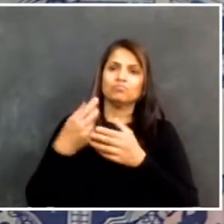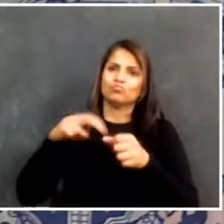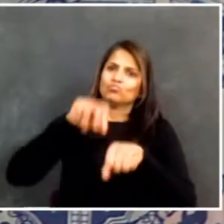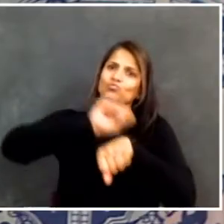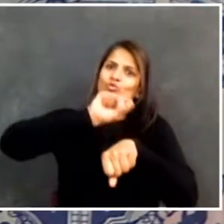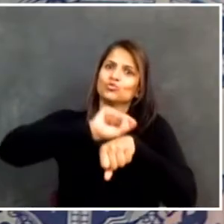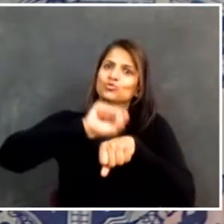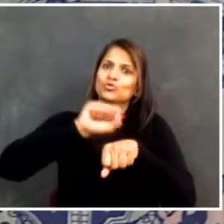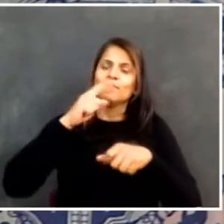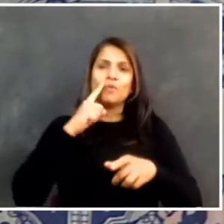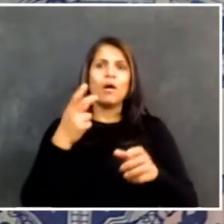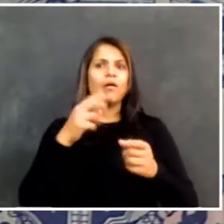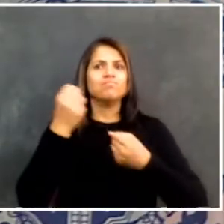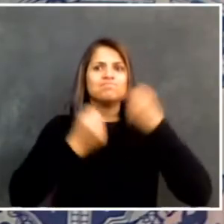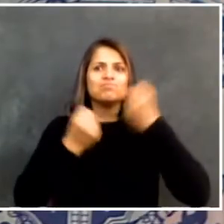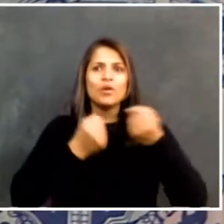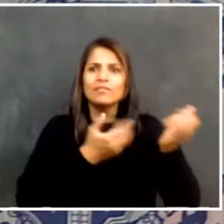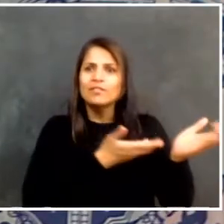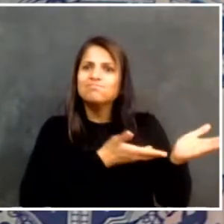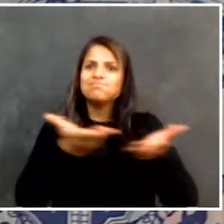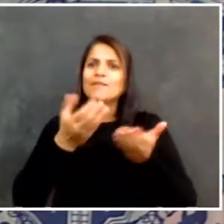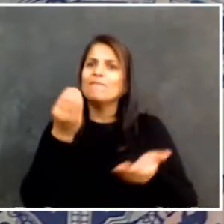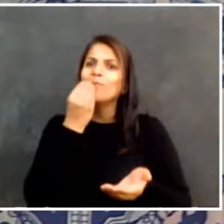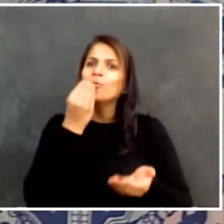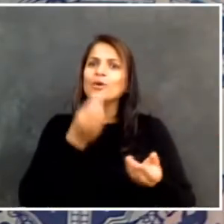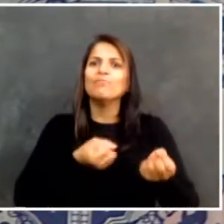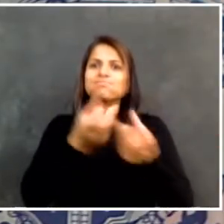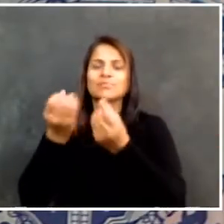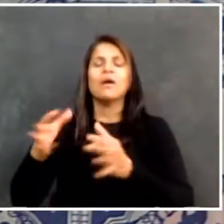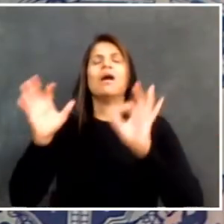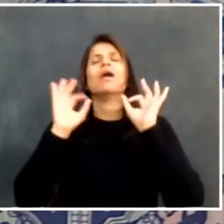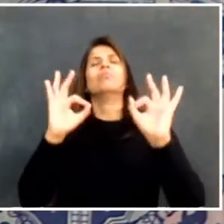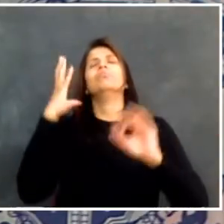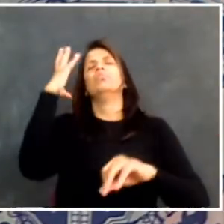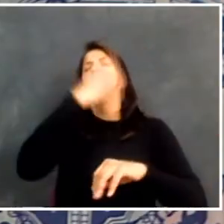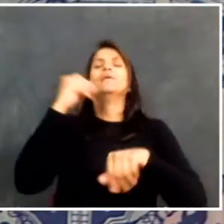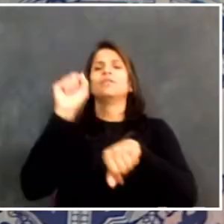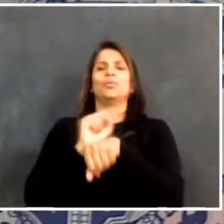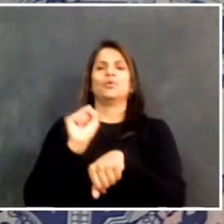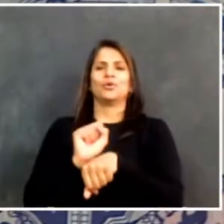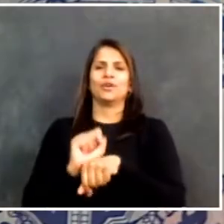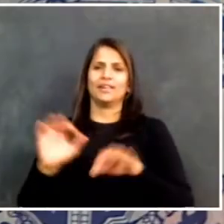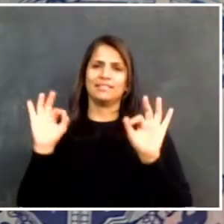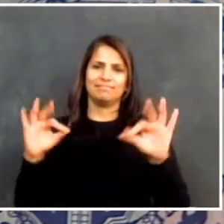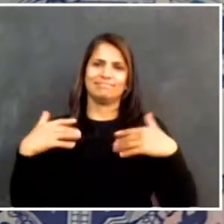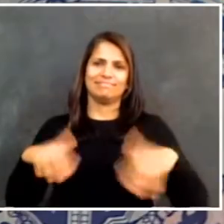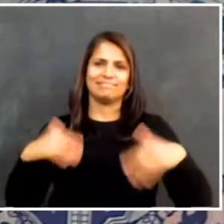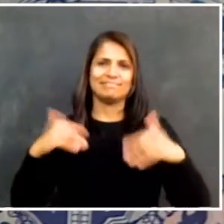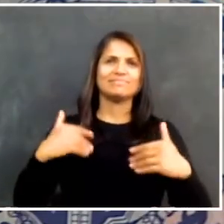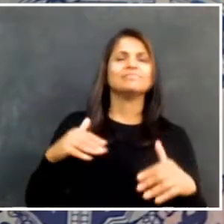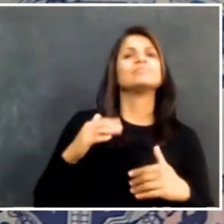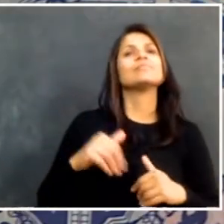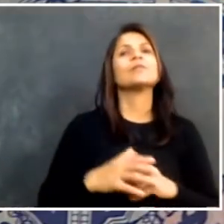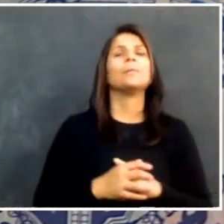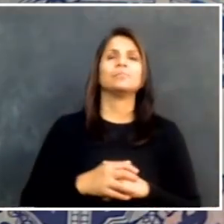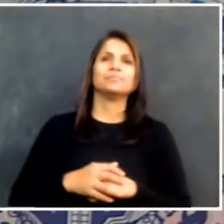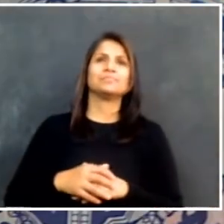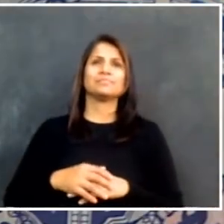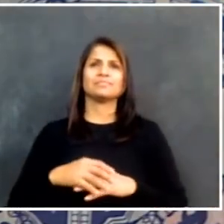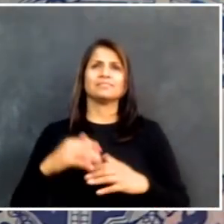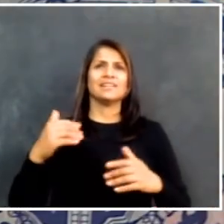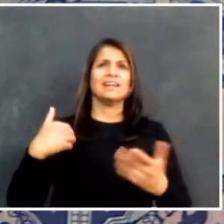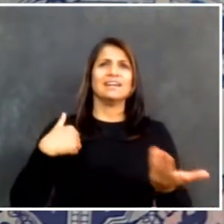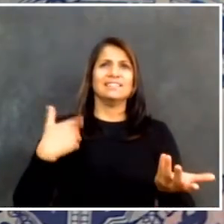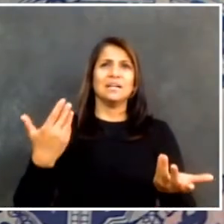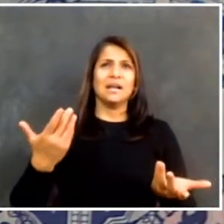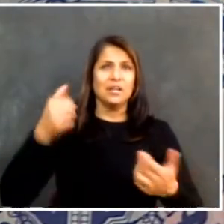pieces together to make sure New Yorkers are safe. Again, we've never had a food reserve in our history. We're now